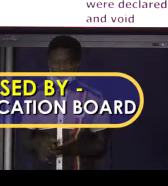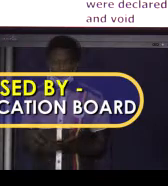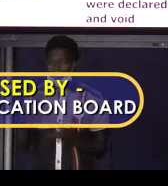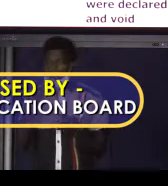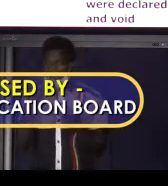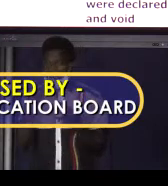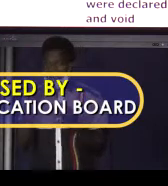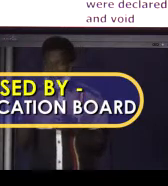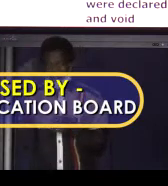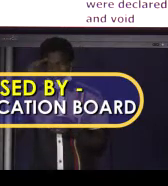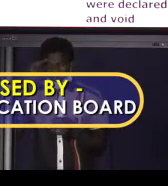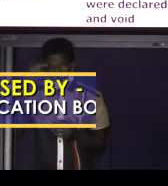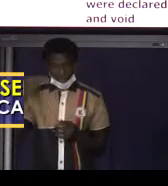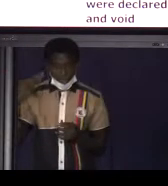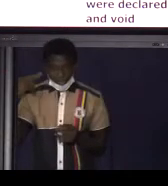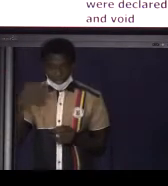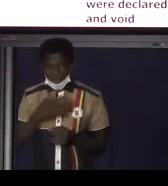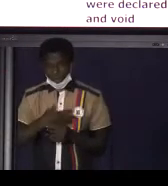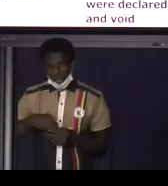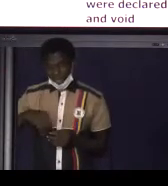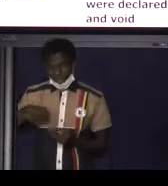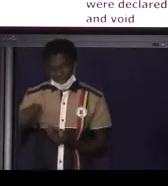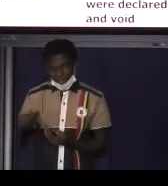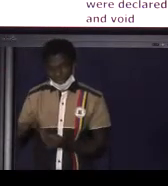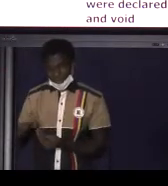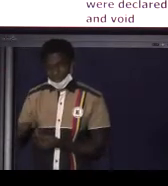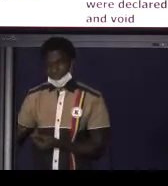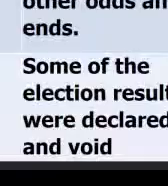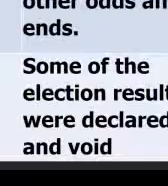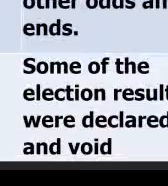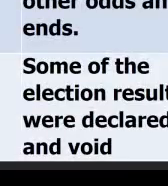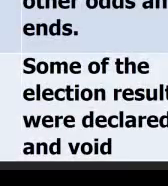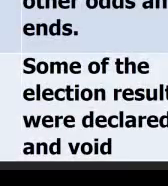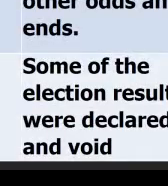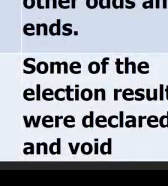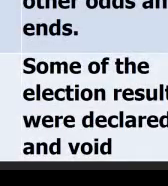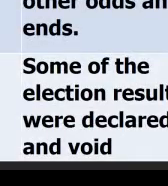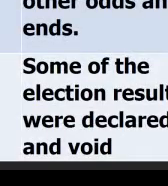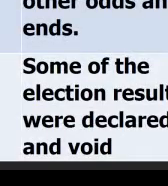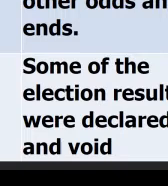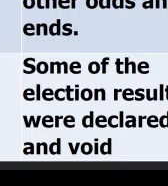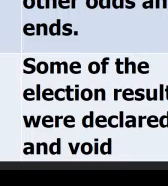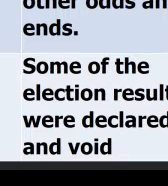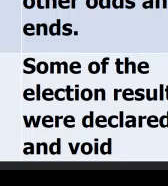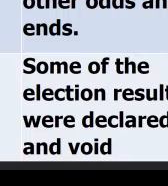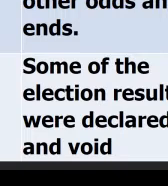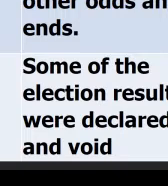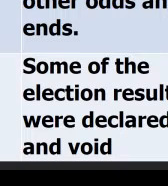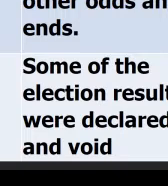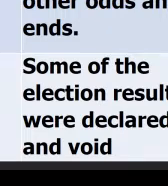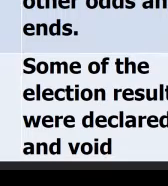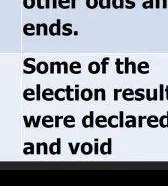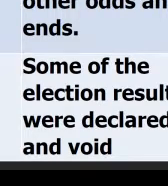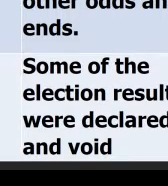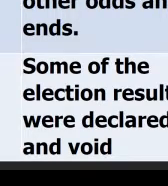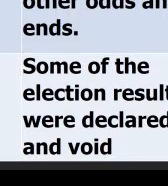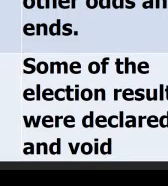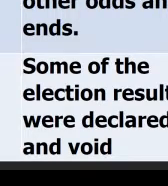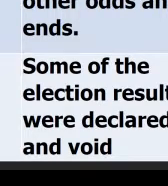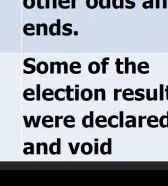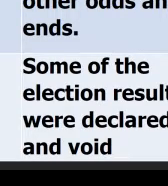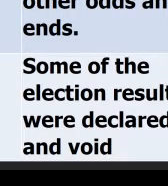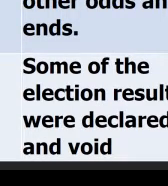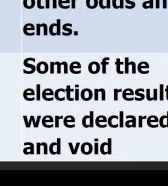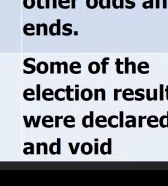for the radio and a few other odds and ends. After buying batteries for the radio,